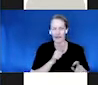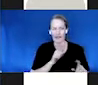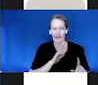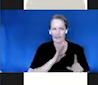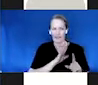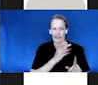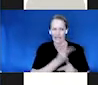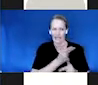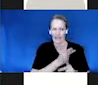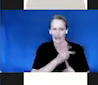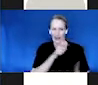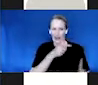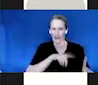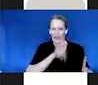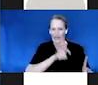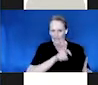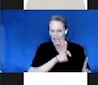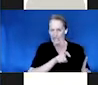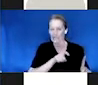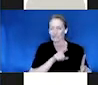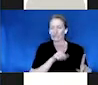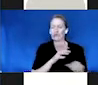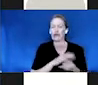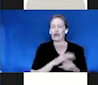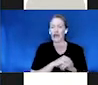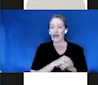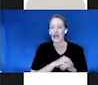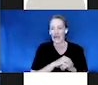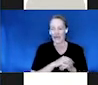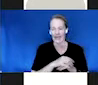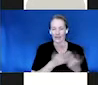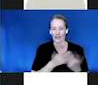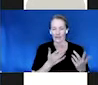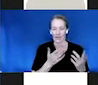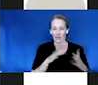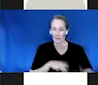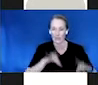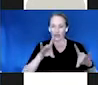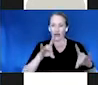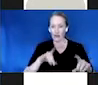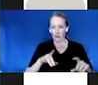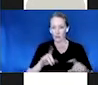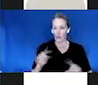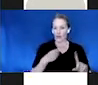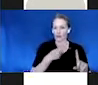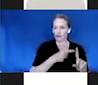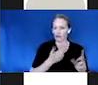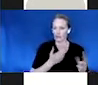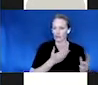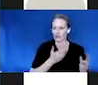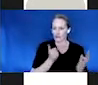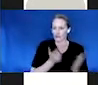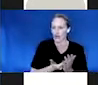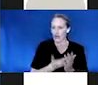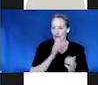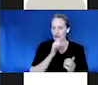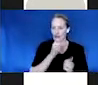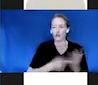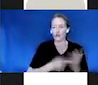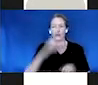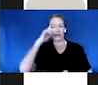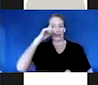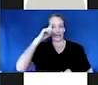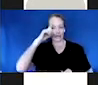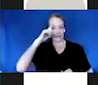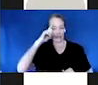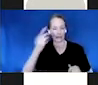us and not where we thought she should arrive. Lots of times when we address only behavior and genetics, we're preaching to